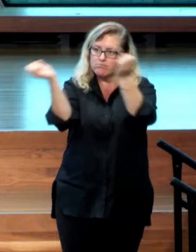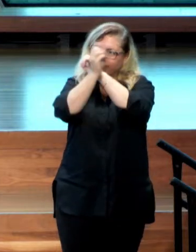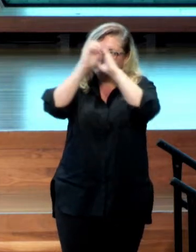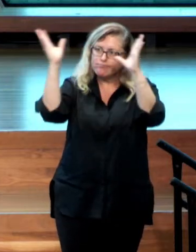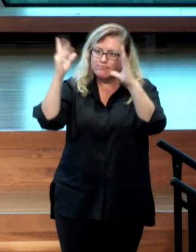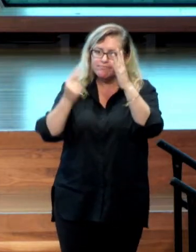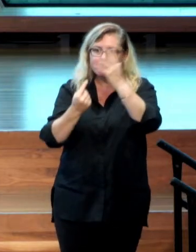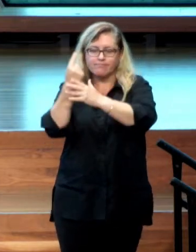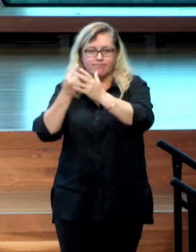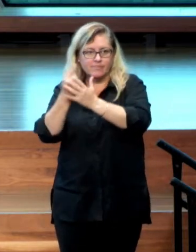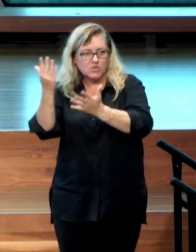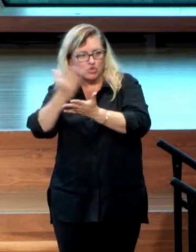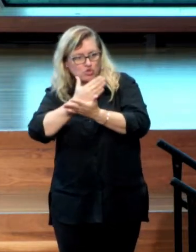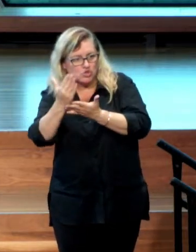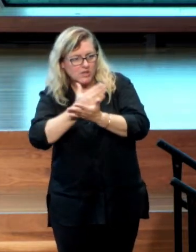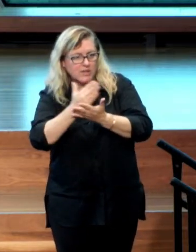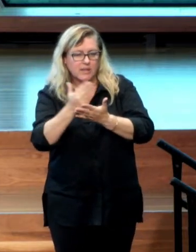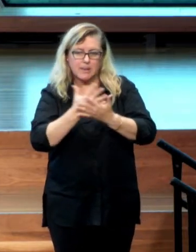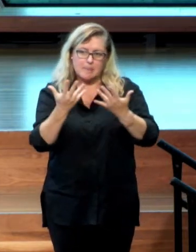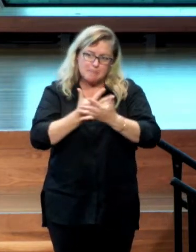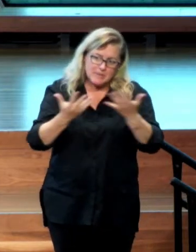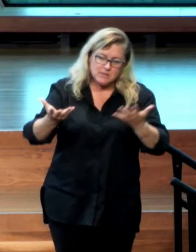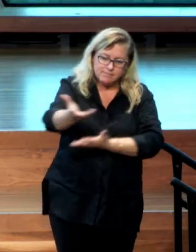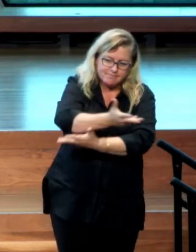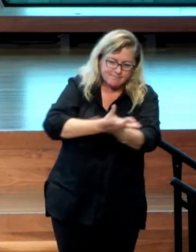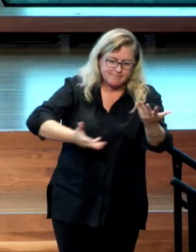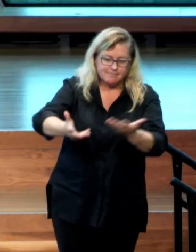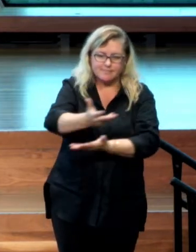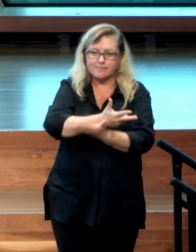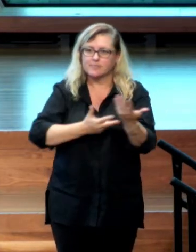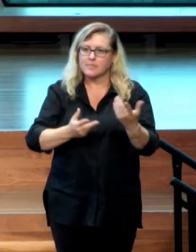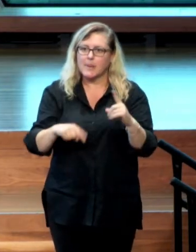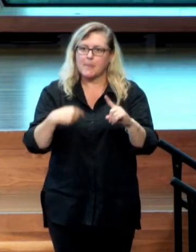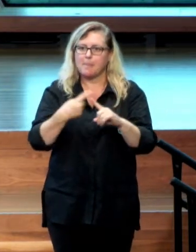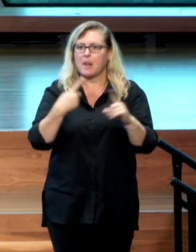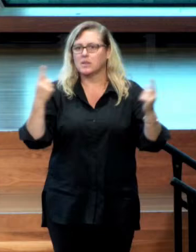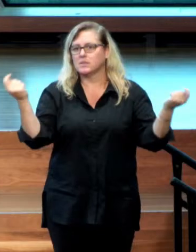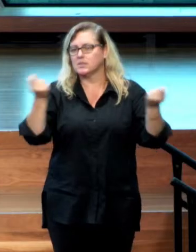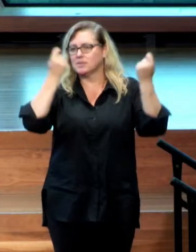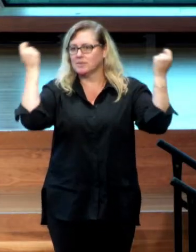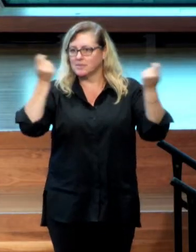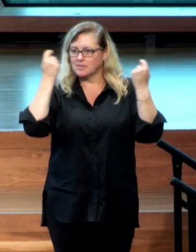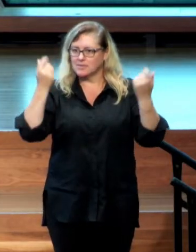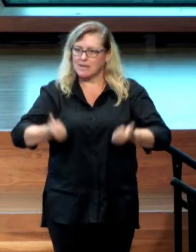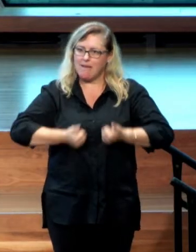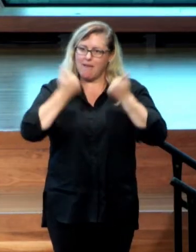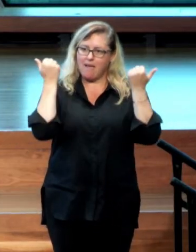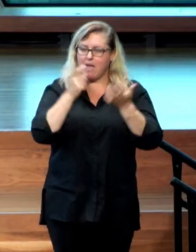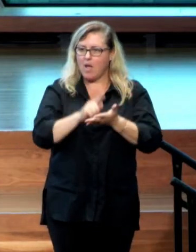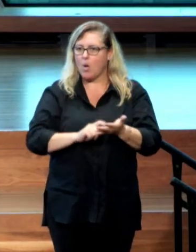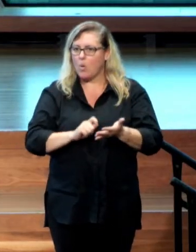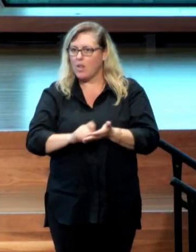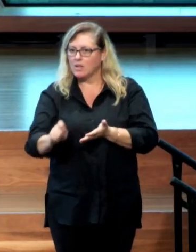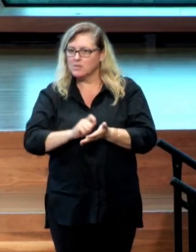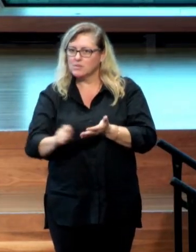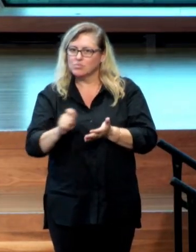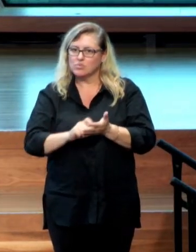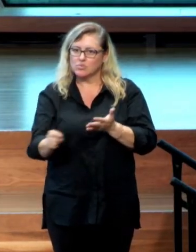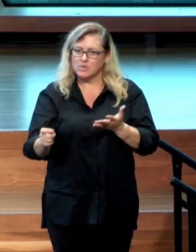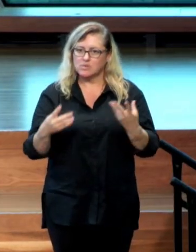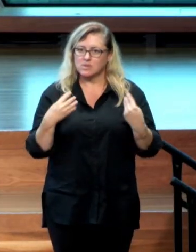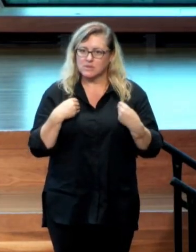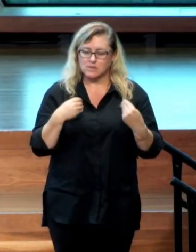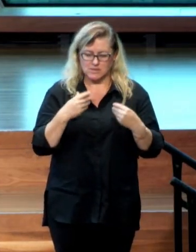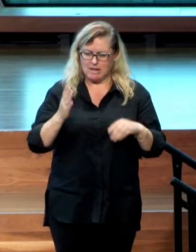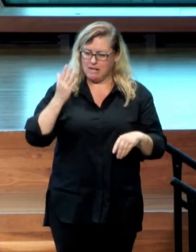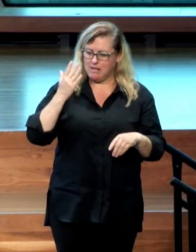shared, big discussions taking place, and a worthy celebration of our thriving literary industry. Last November,